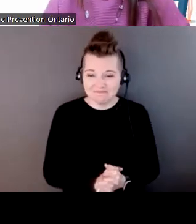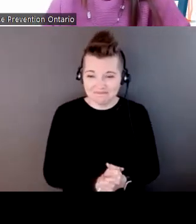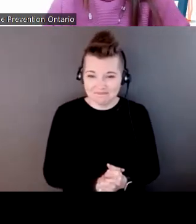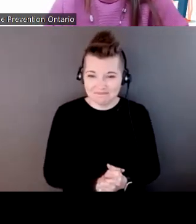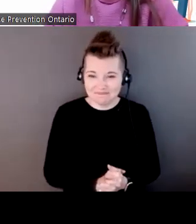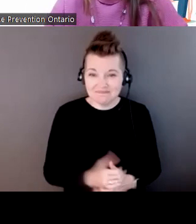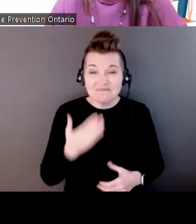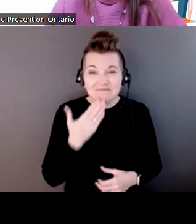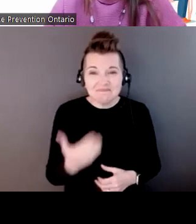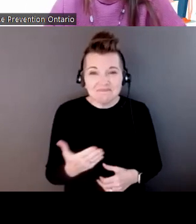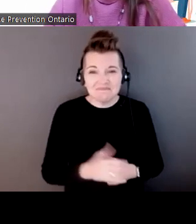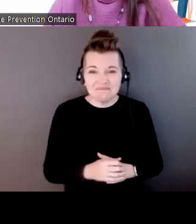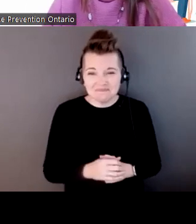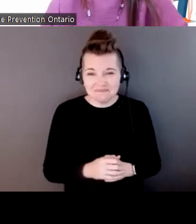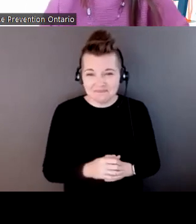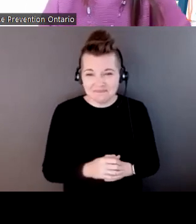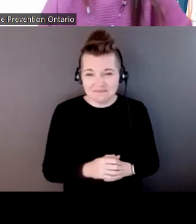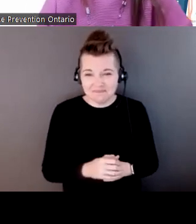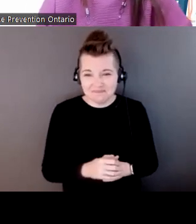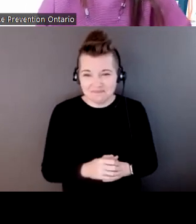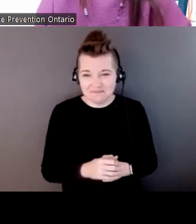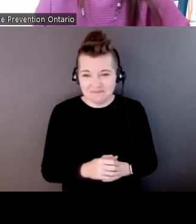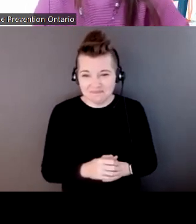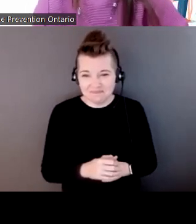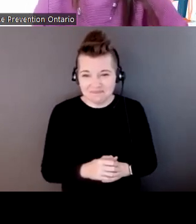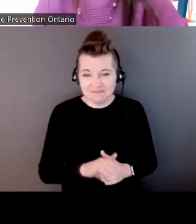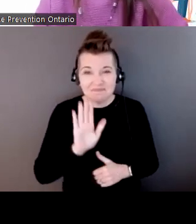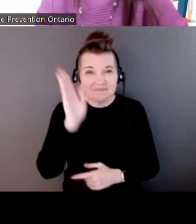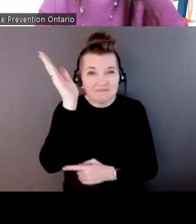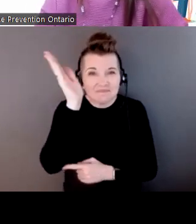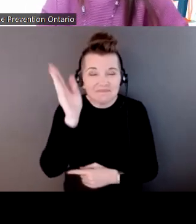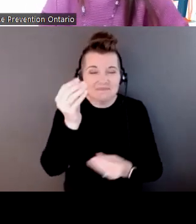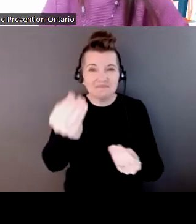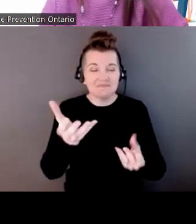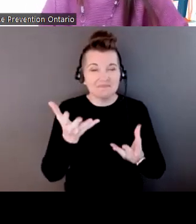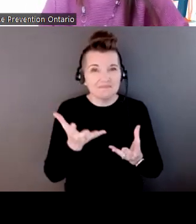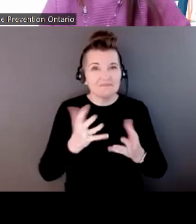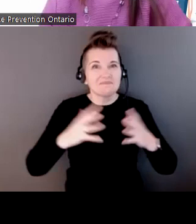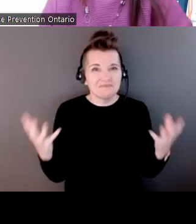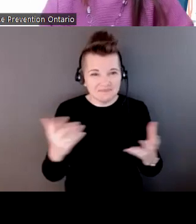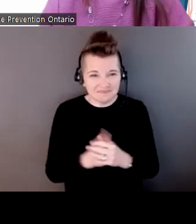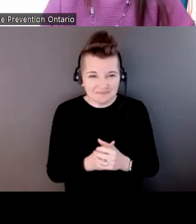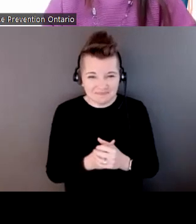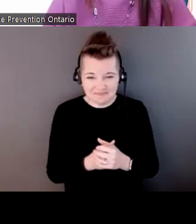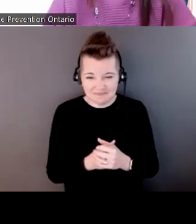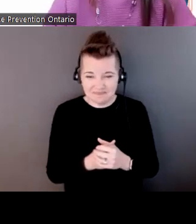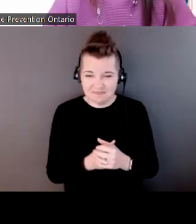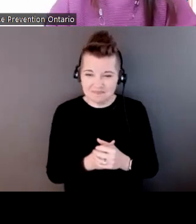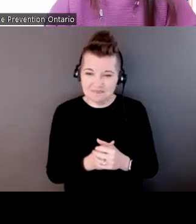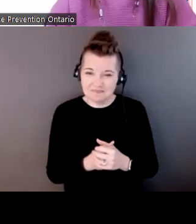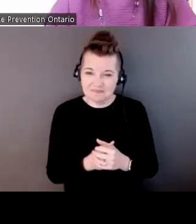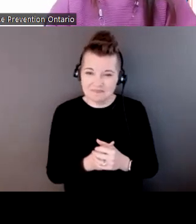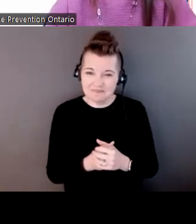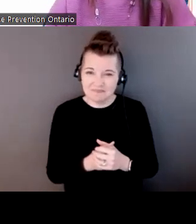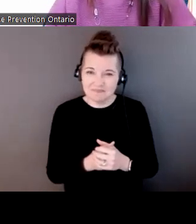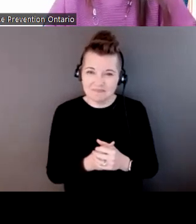you so much for that informative presentation. I think after, what I'll do is ask Rosanna for